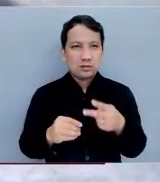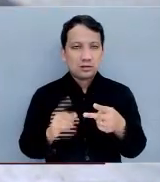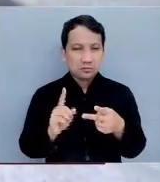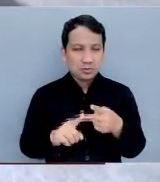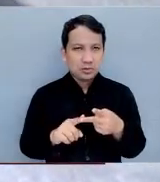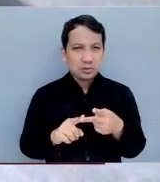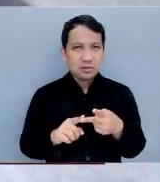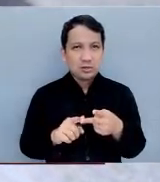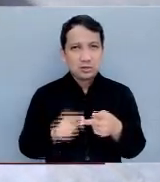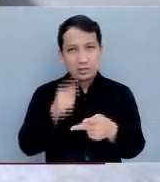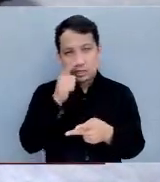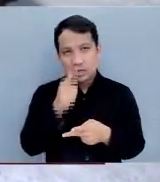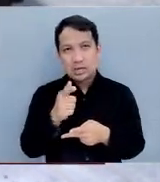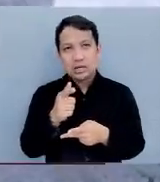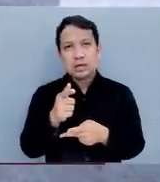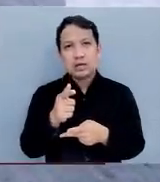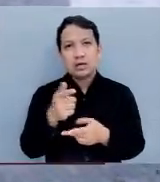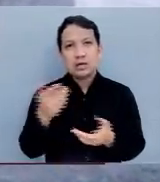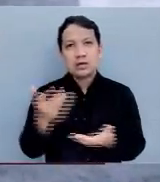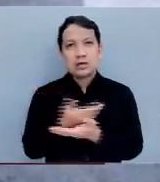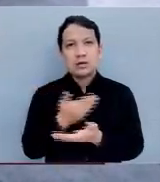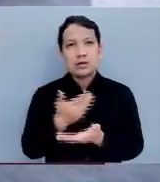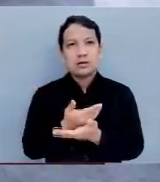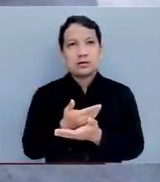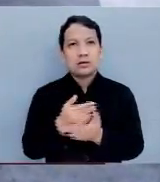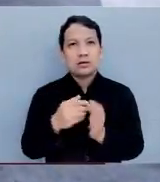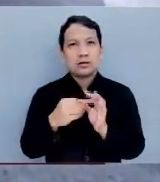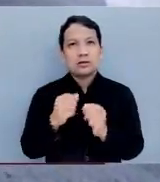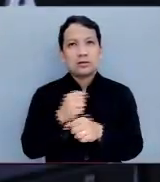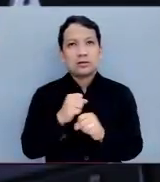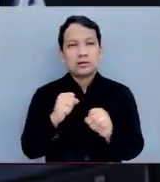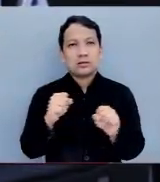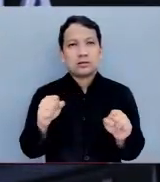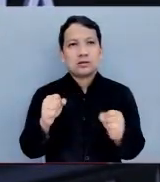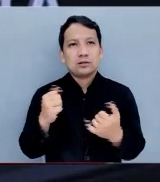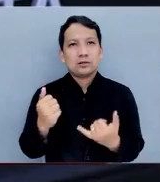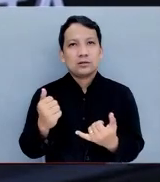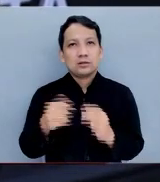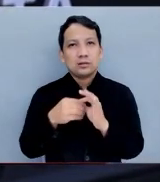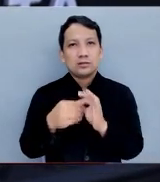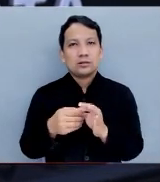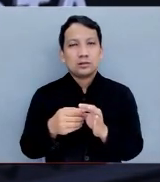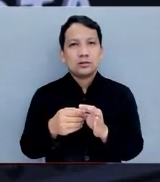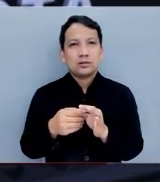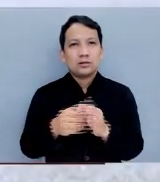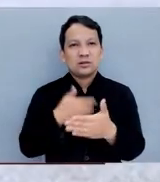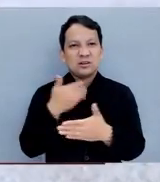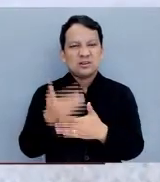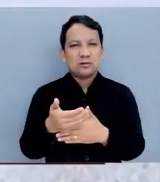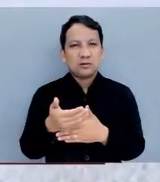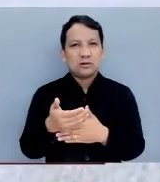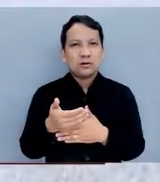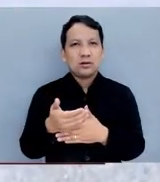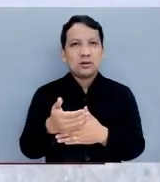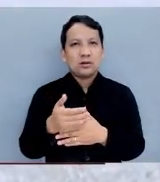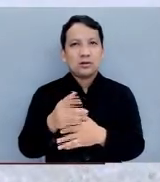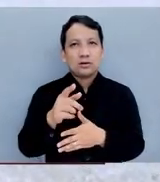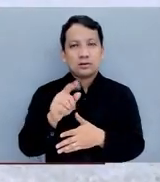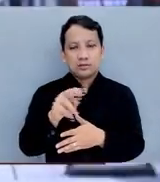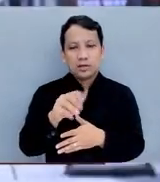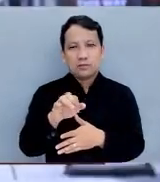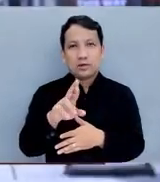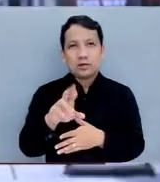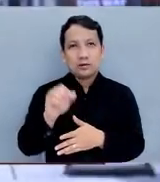saw our new pace car or safety car for this leg, the next generation Tamarau